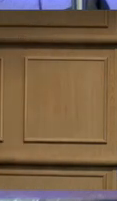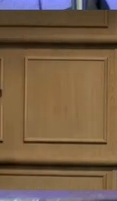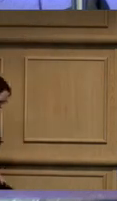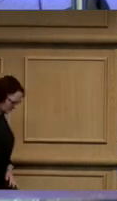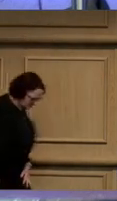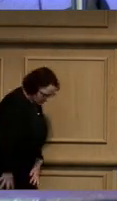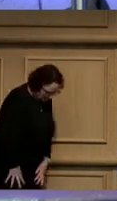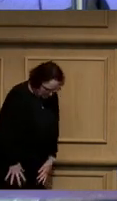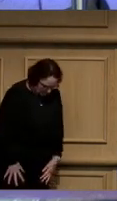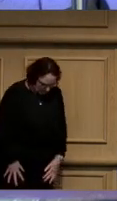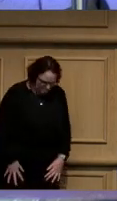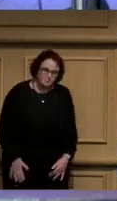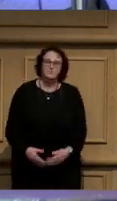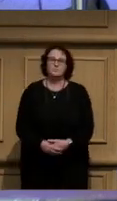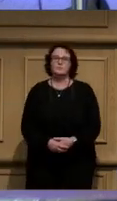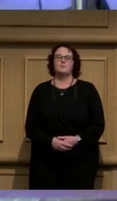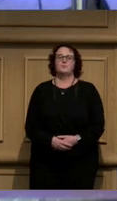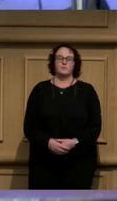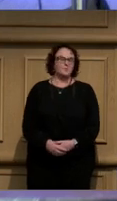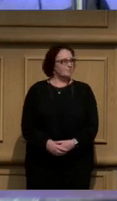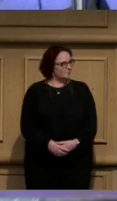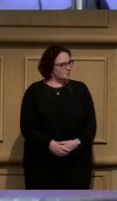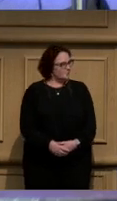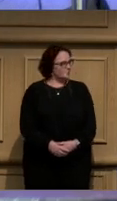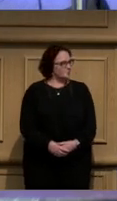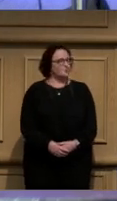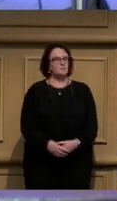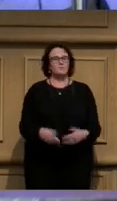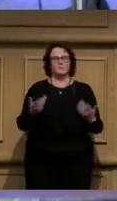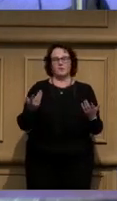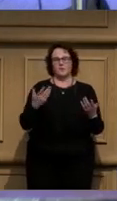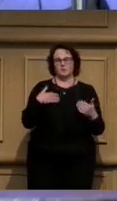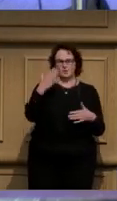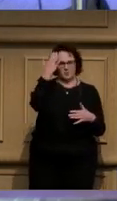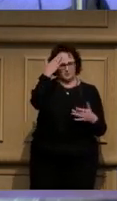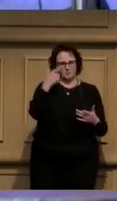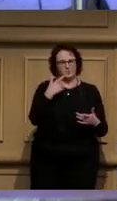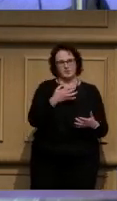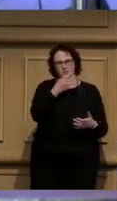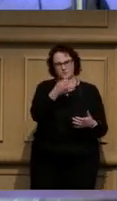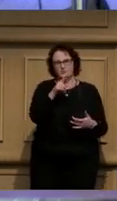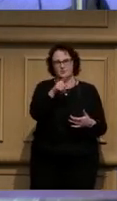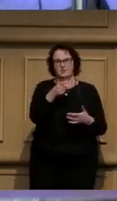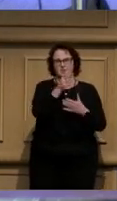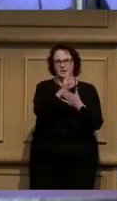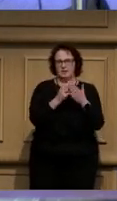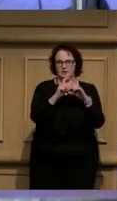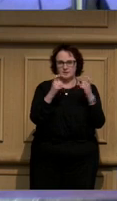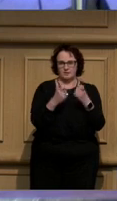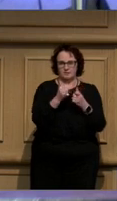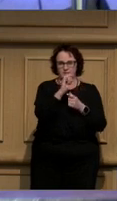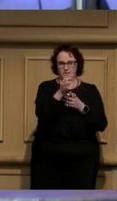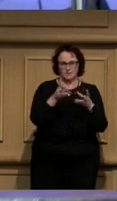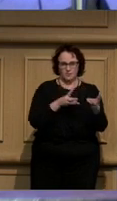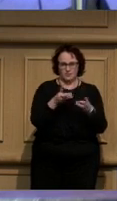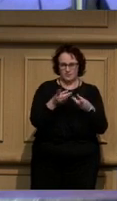here and kind of, because, you know, notwithstanding, you know, we're incredibly grateful to the Arts Council for all the work that they do and they continue doing, but I